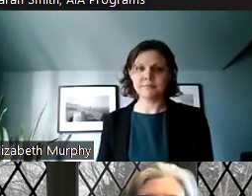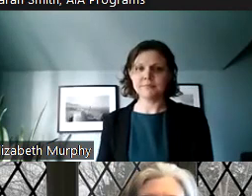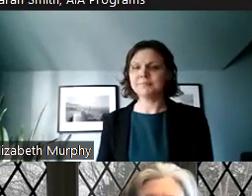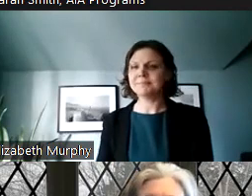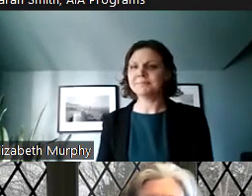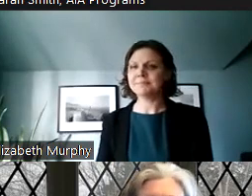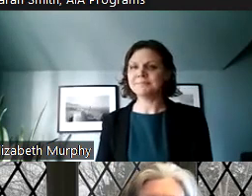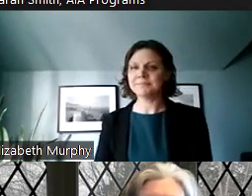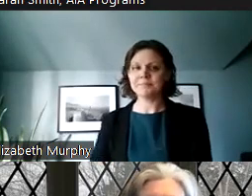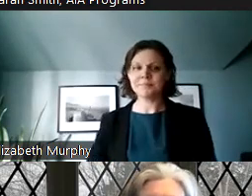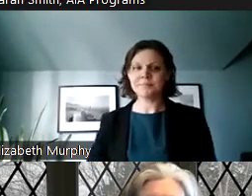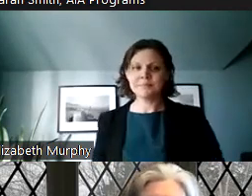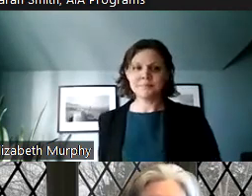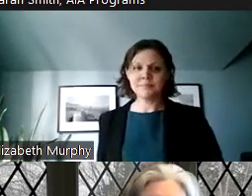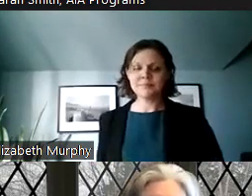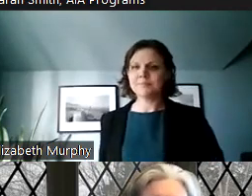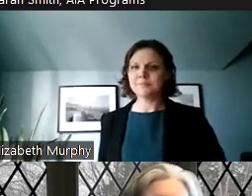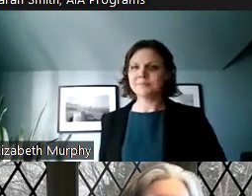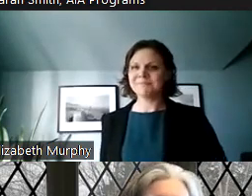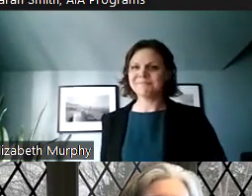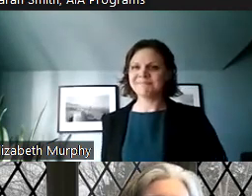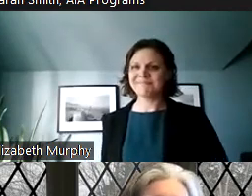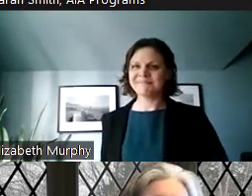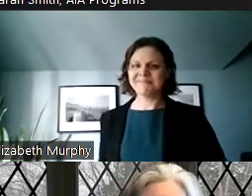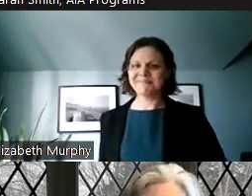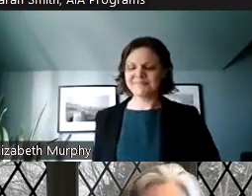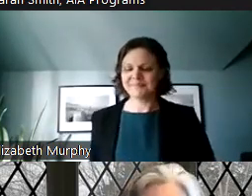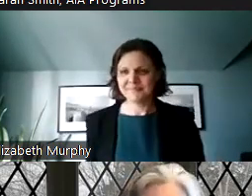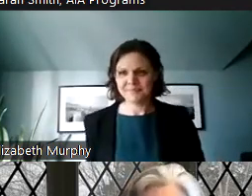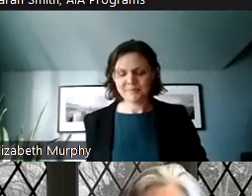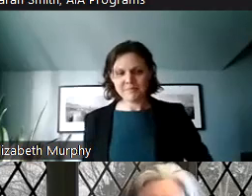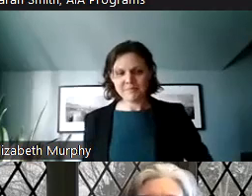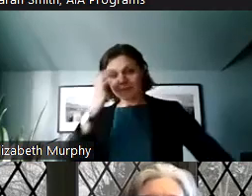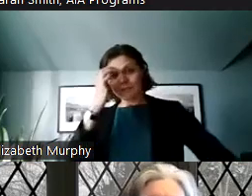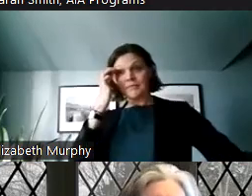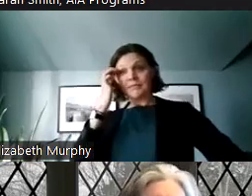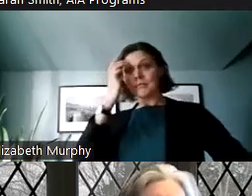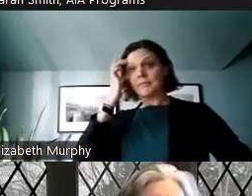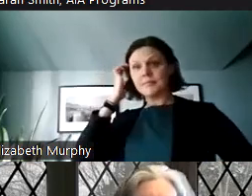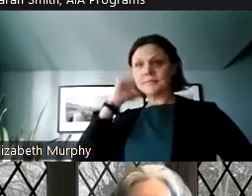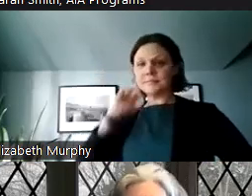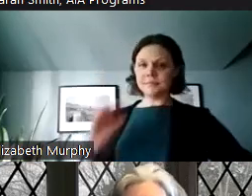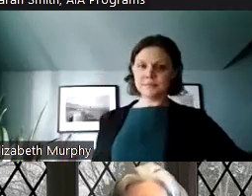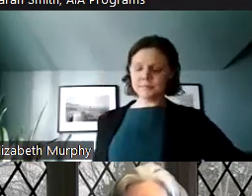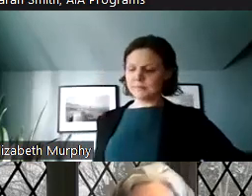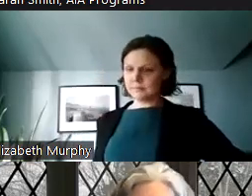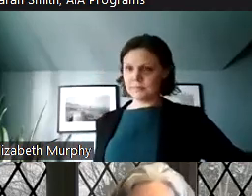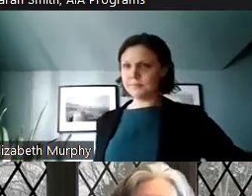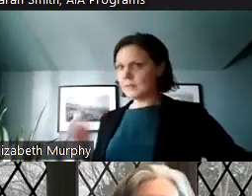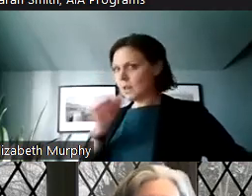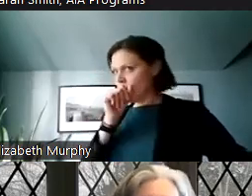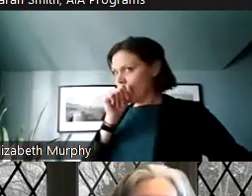Good morning, everyone. I see the numbers slowing down a little bit, so I think we'll start to get our Society Sunday lecture